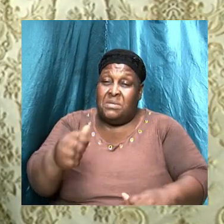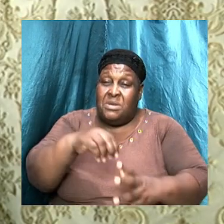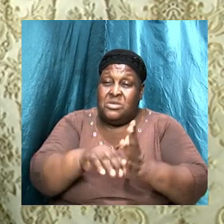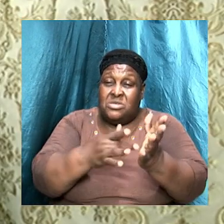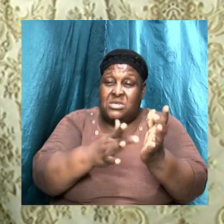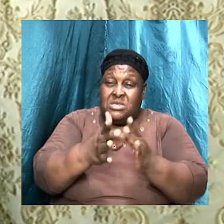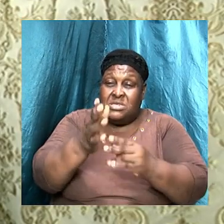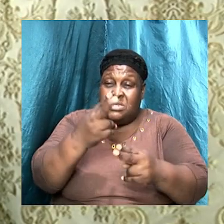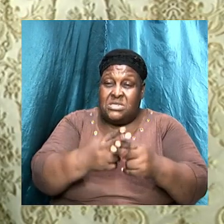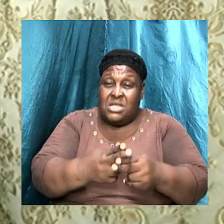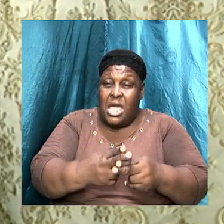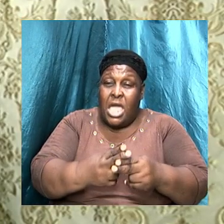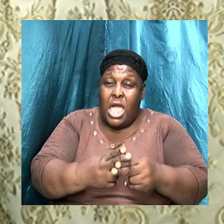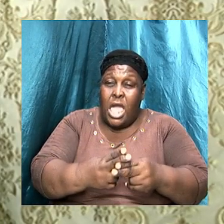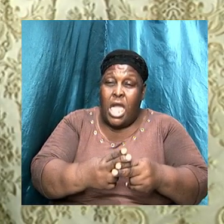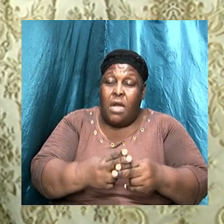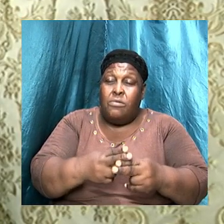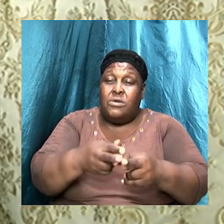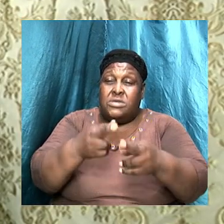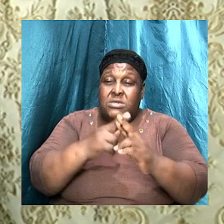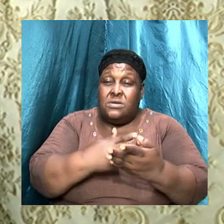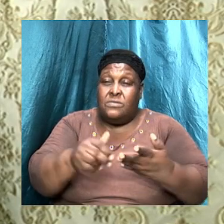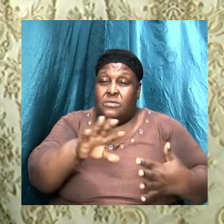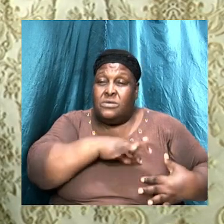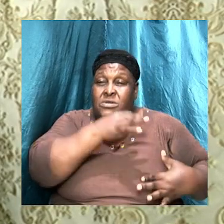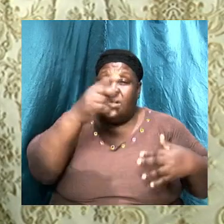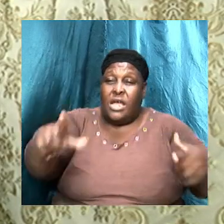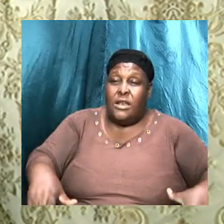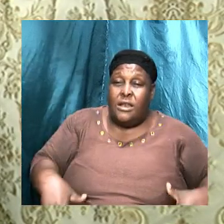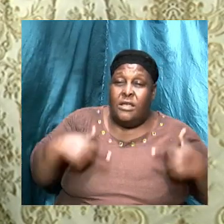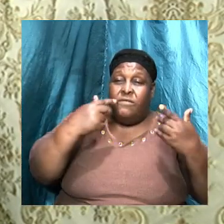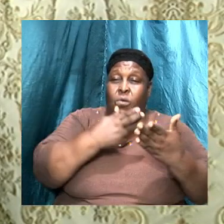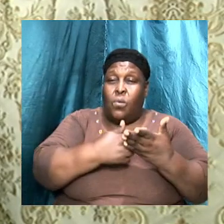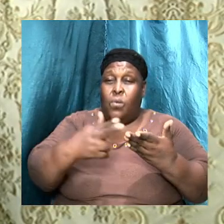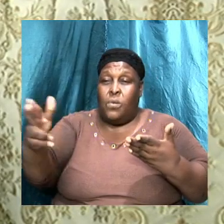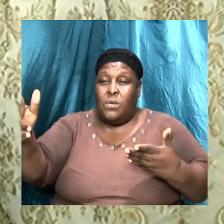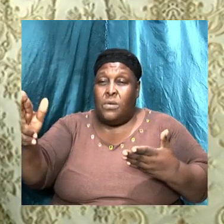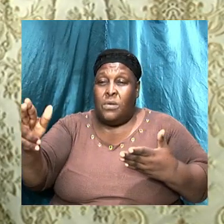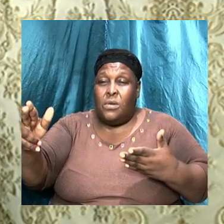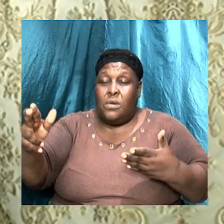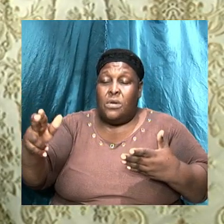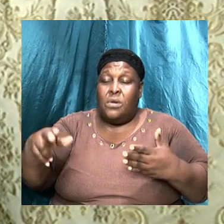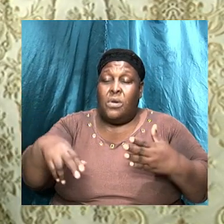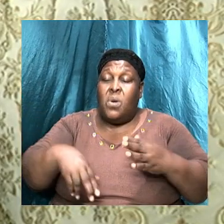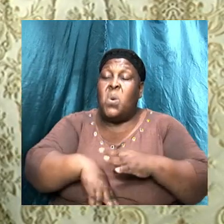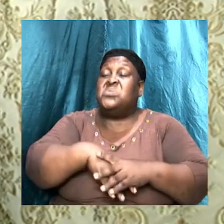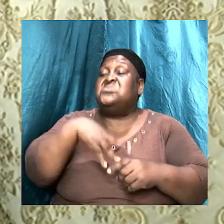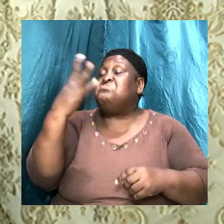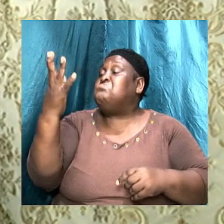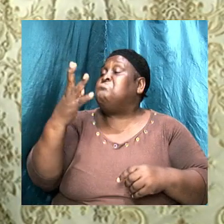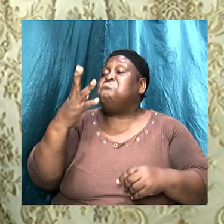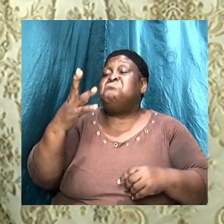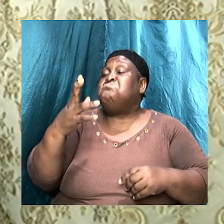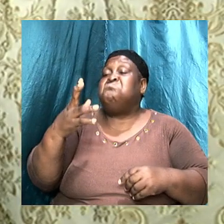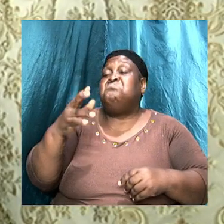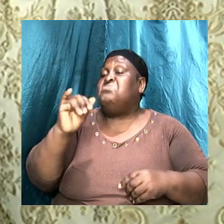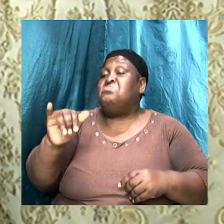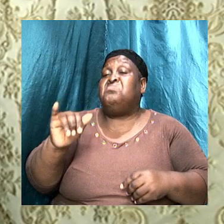Amen outside of that there is no Hallelujah there is no salvation